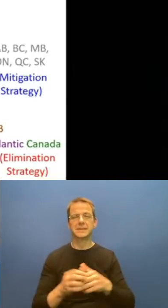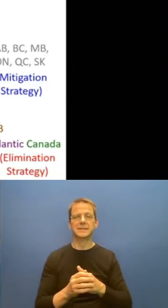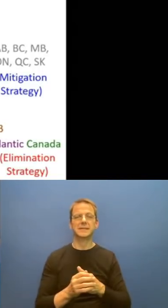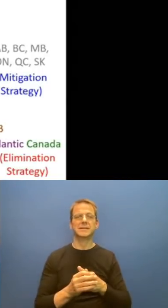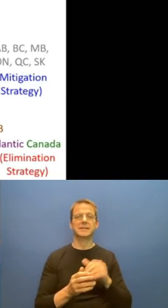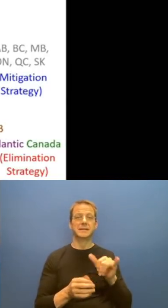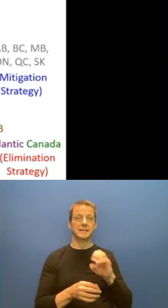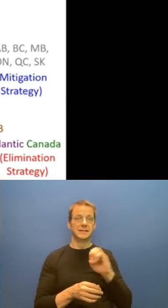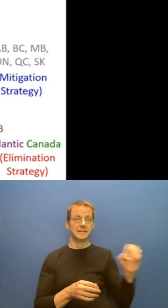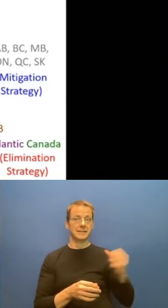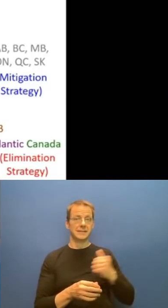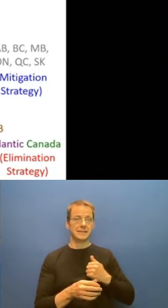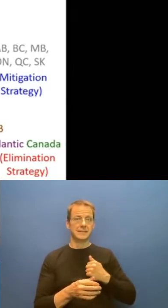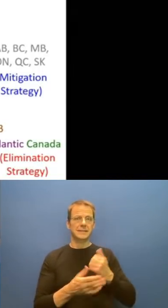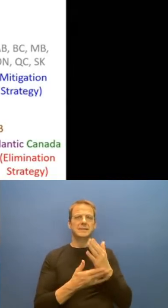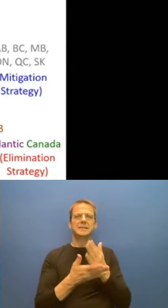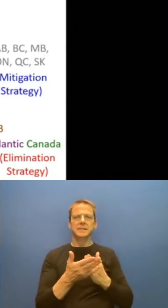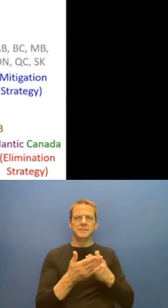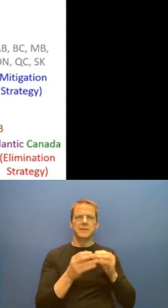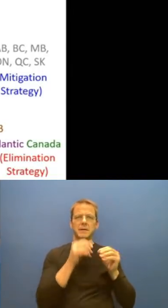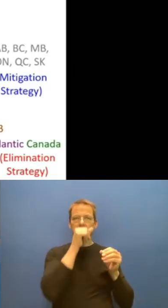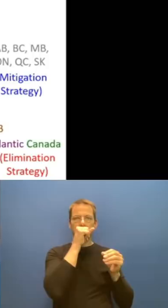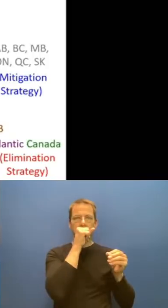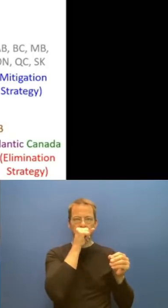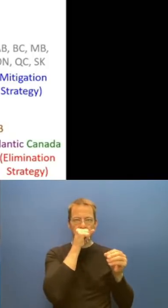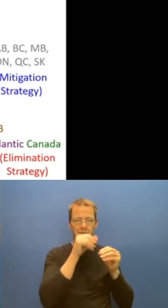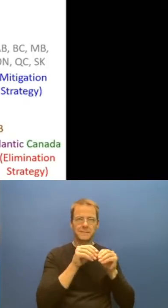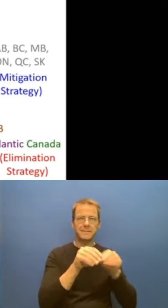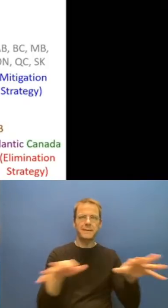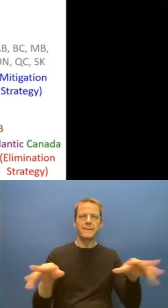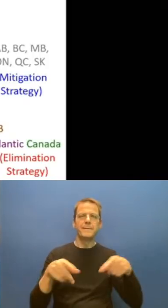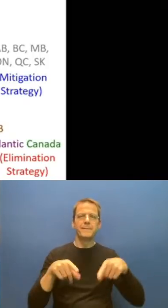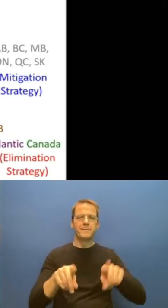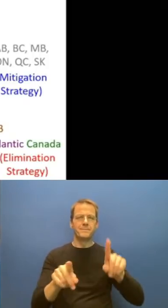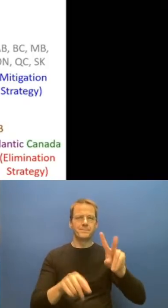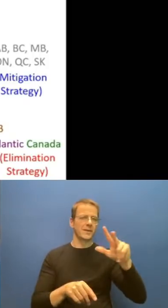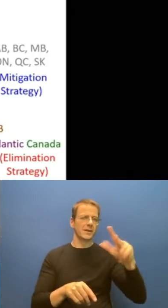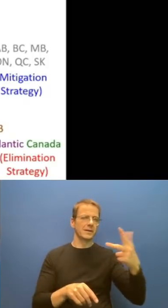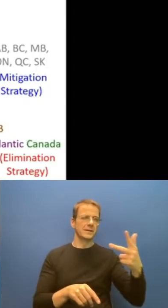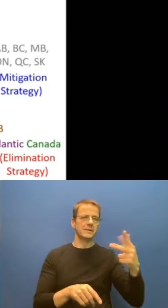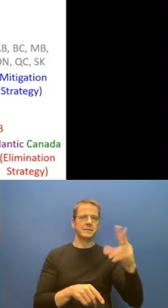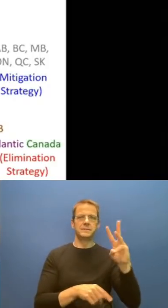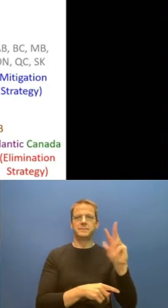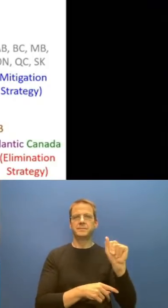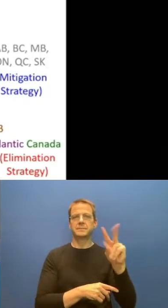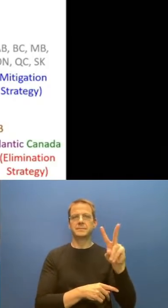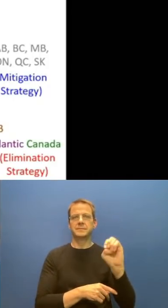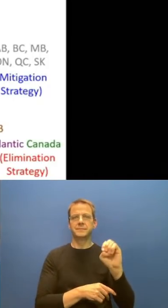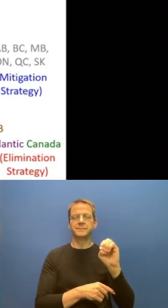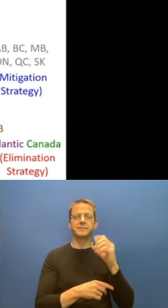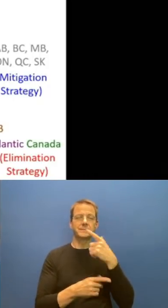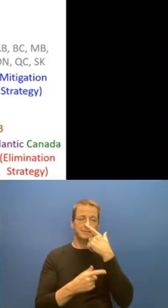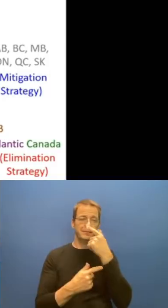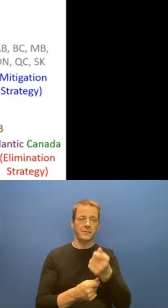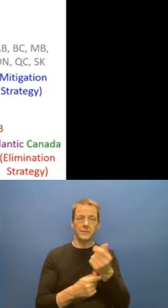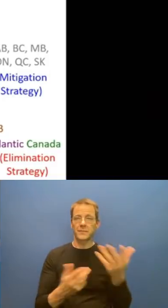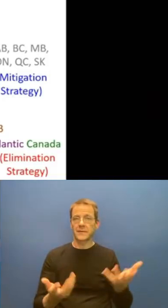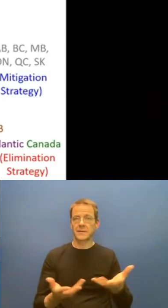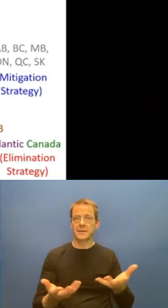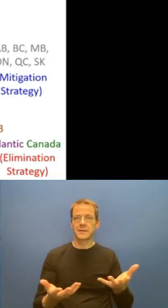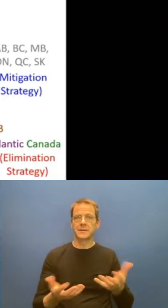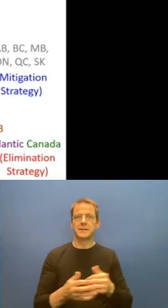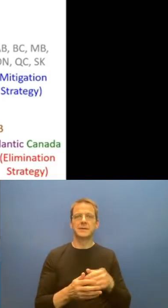what is interesting that because of the travel control, so the mandatory quarantine between provinces,